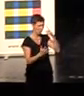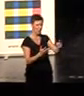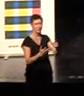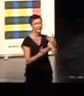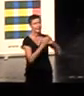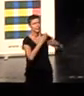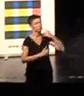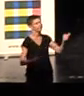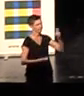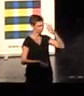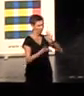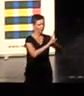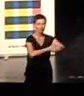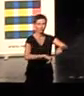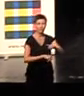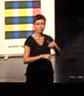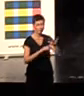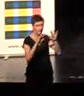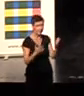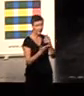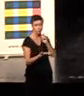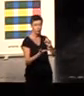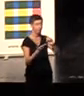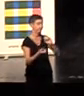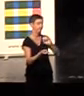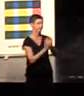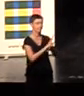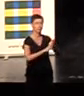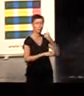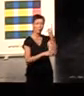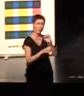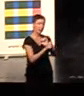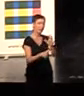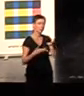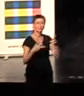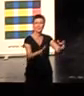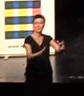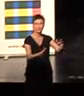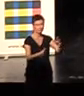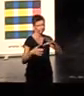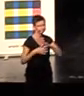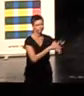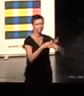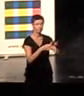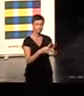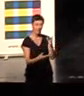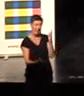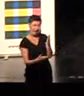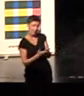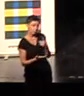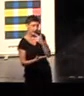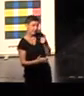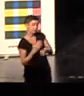history the blues en op de home planet in one legal system in fact it's slaap het